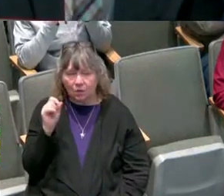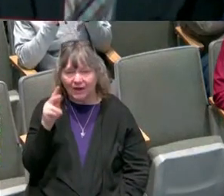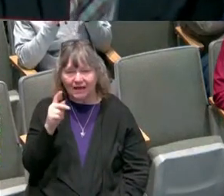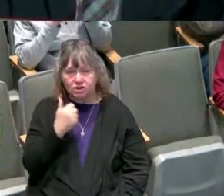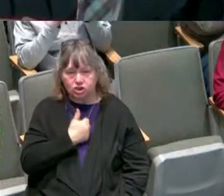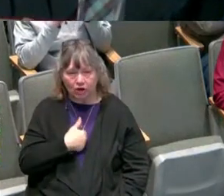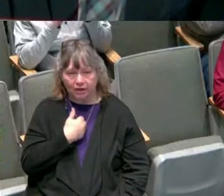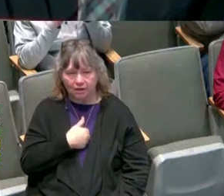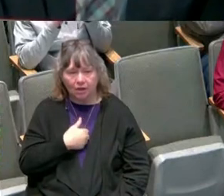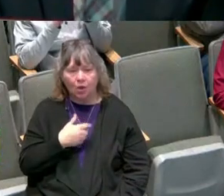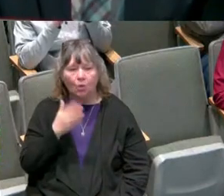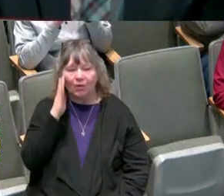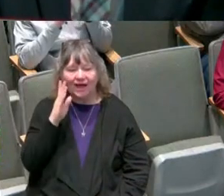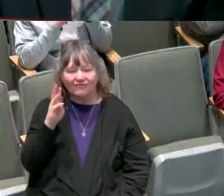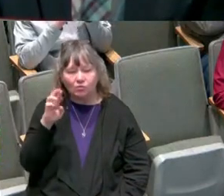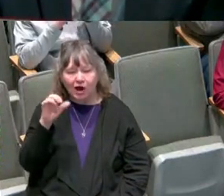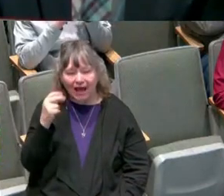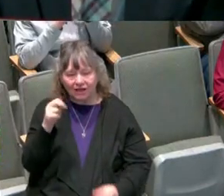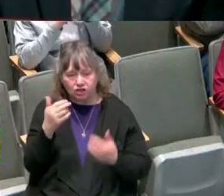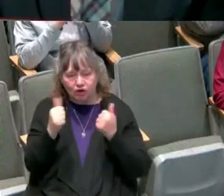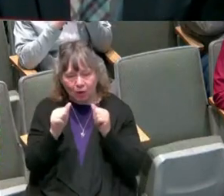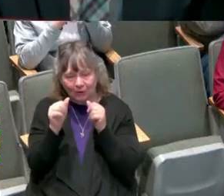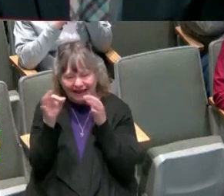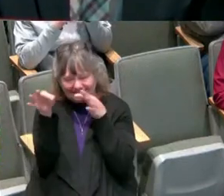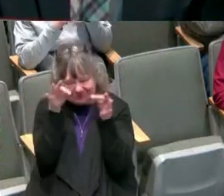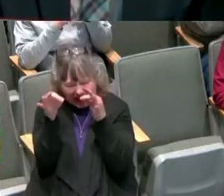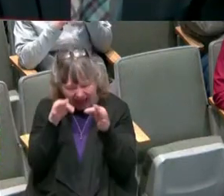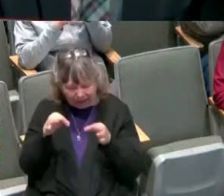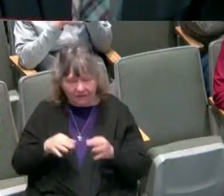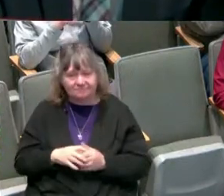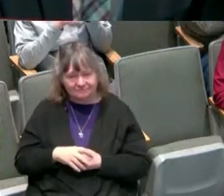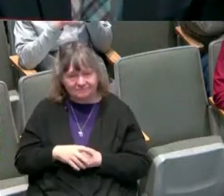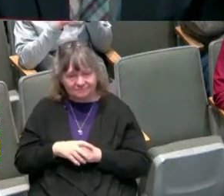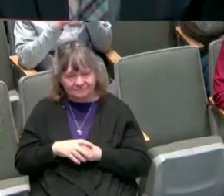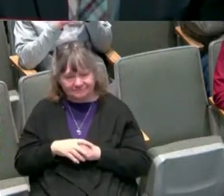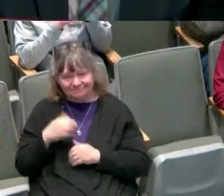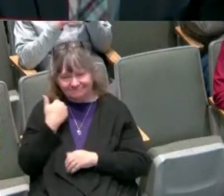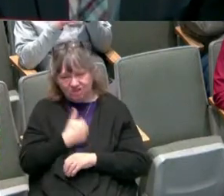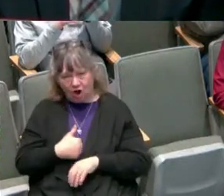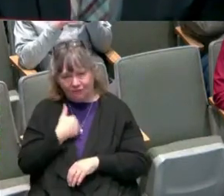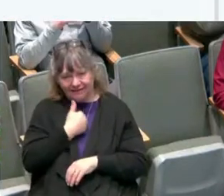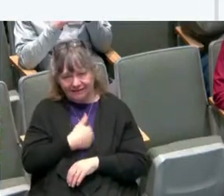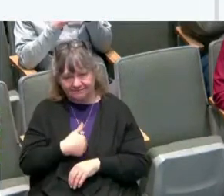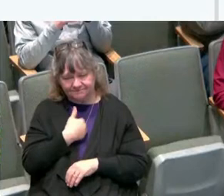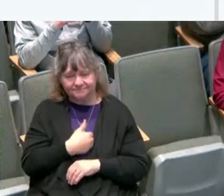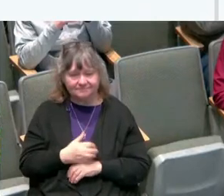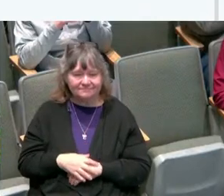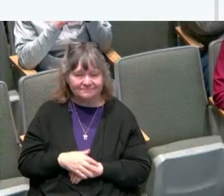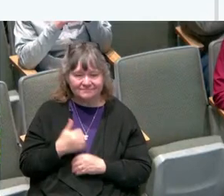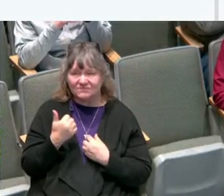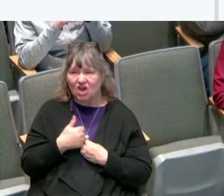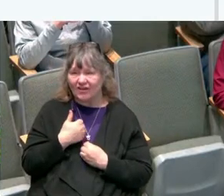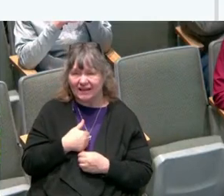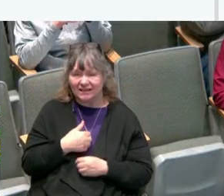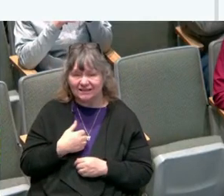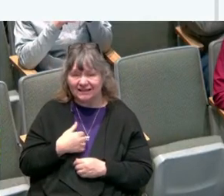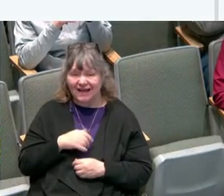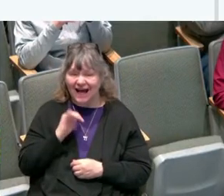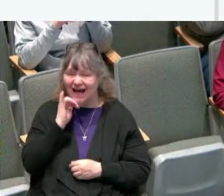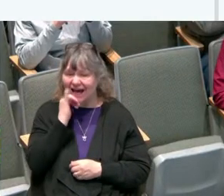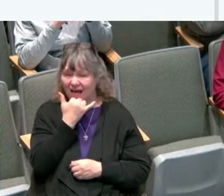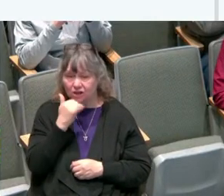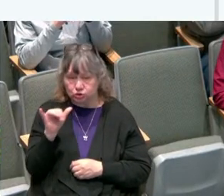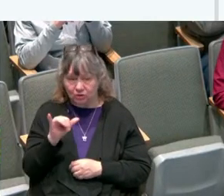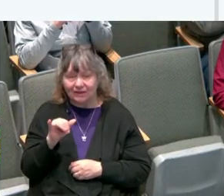we're gonna have Brian try to explain this one sorry sorry I I flipped my two